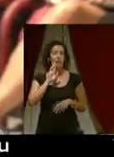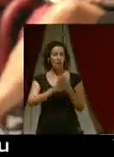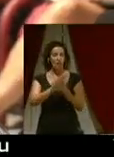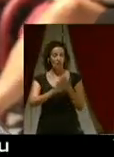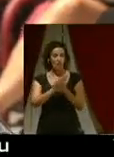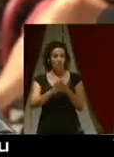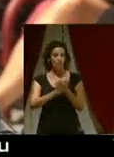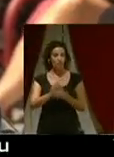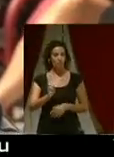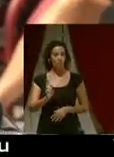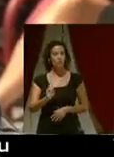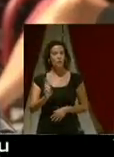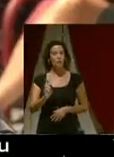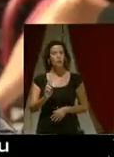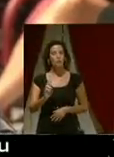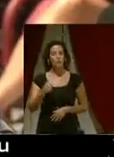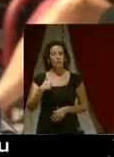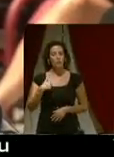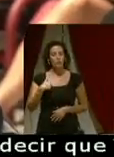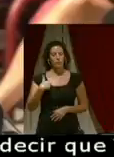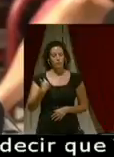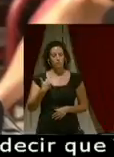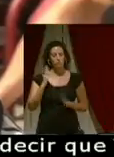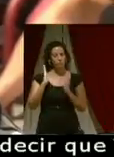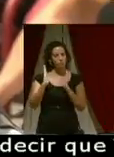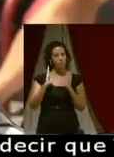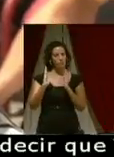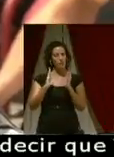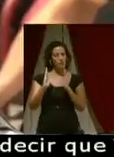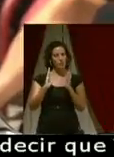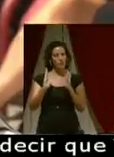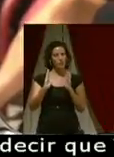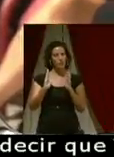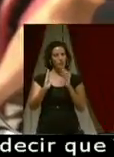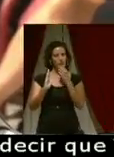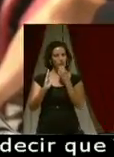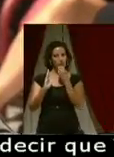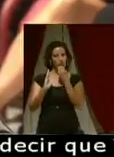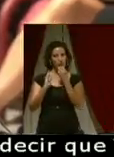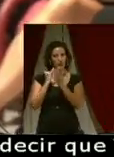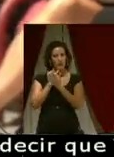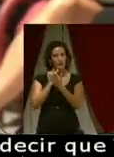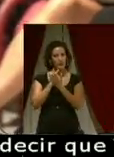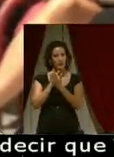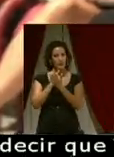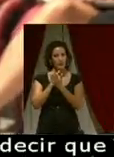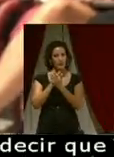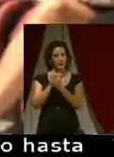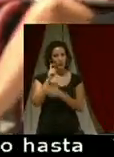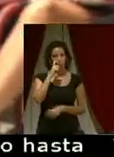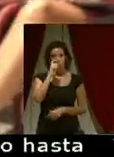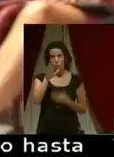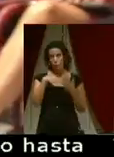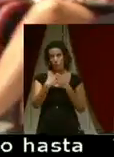for instance, or drawbacks in iOS 7. And I must say that in the beta phase for